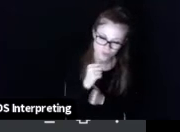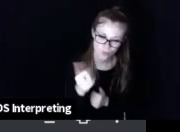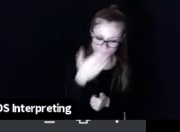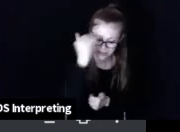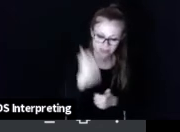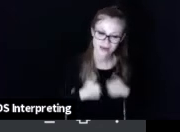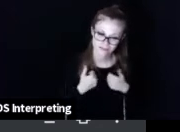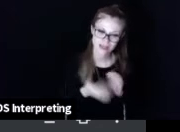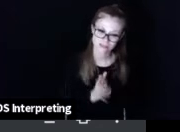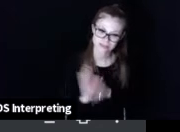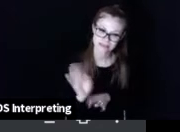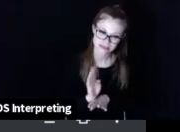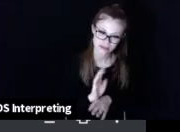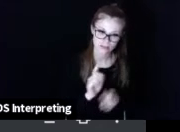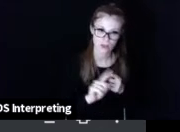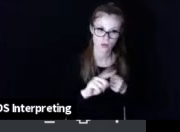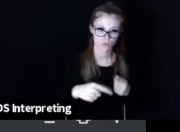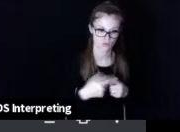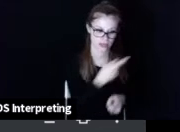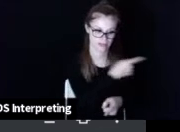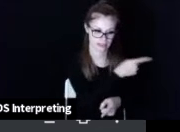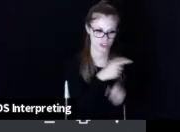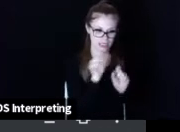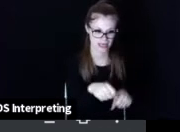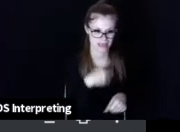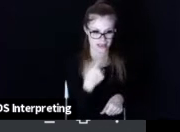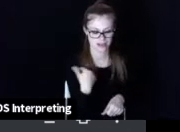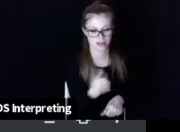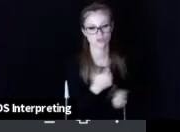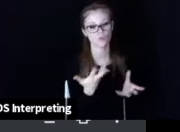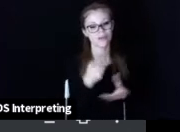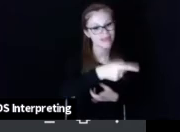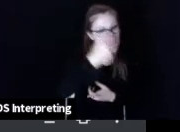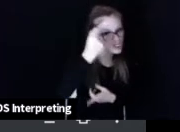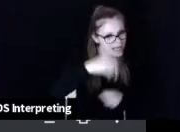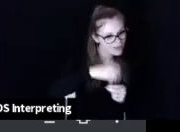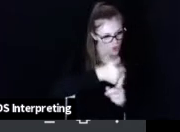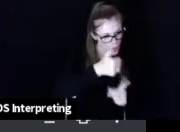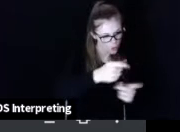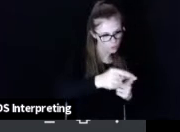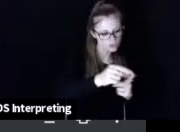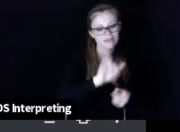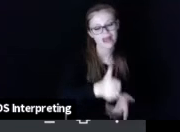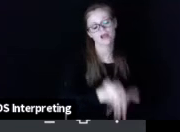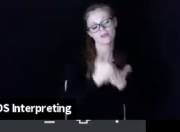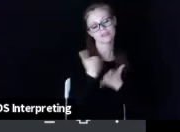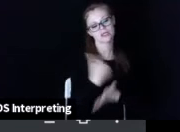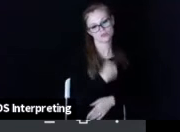busy. When the patient can repeat back to us what they understand in their own words, it really helps us to